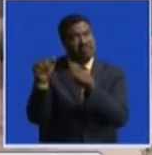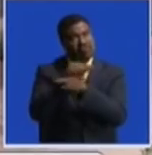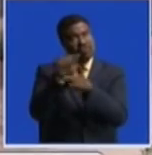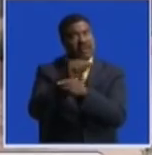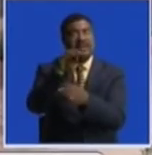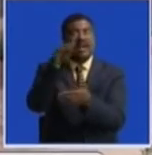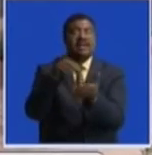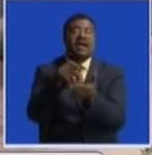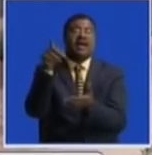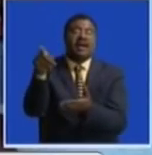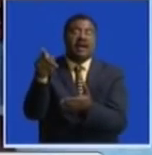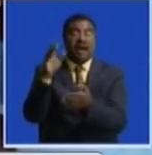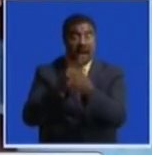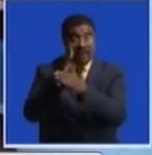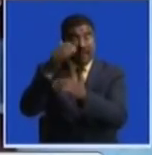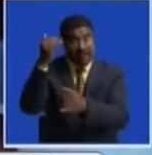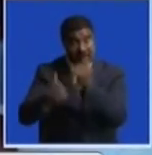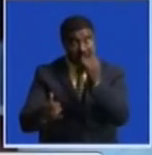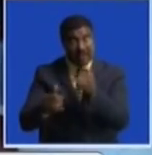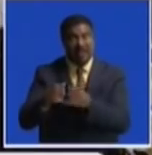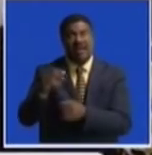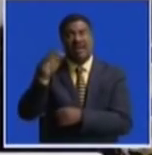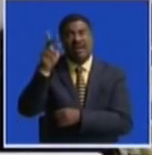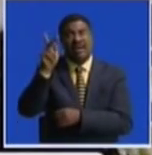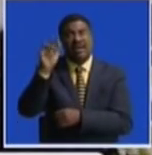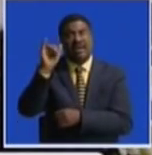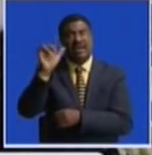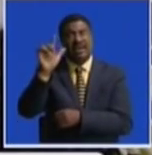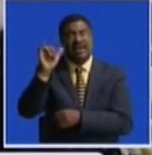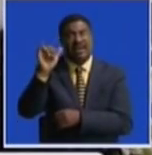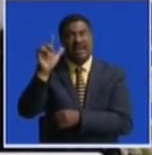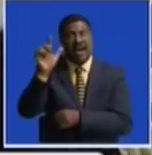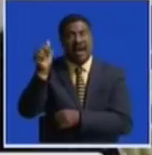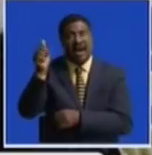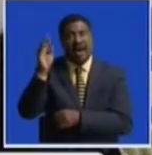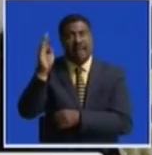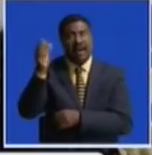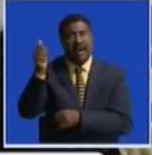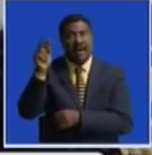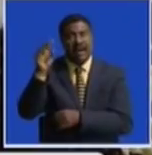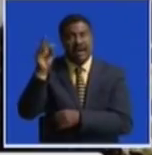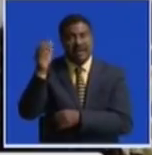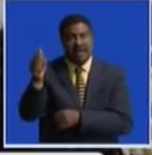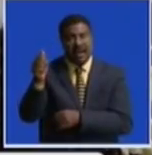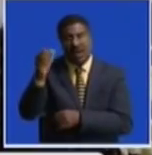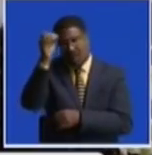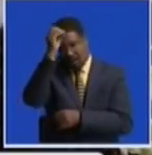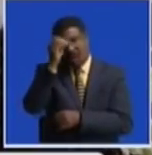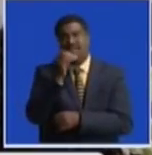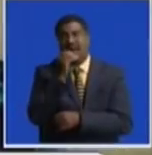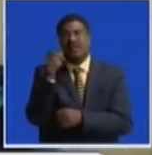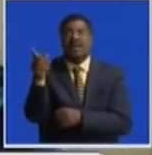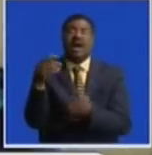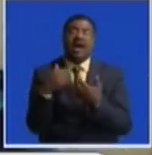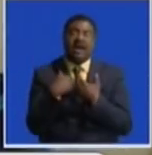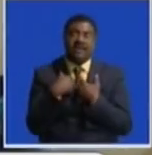last checkpoint was at Kililavalanda Orphanage. As we are learning this orphanage, and I've seen you have told me that you